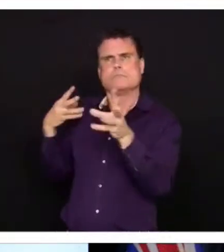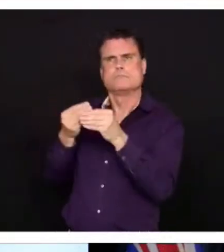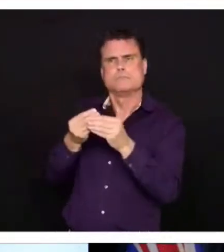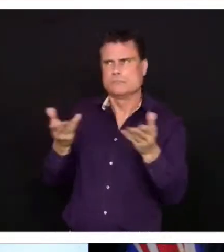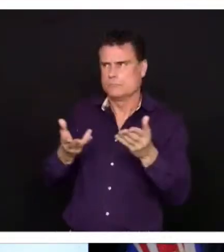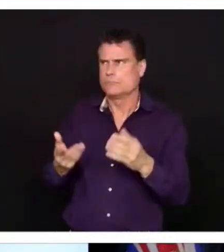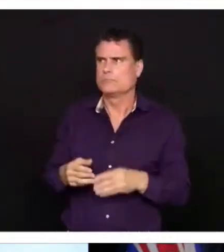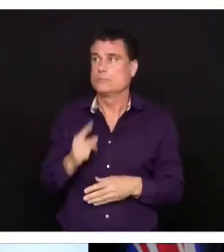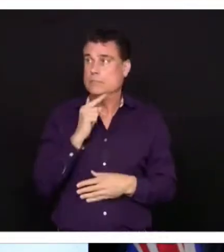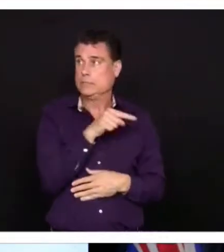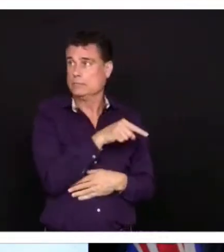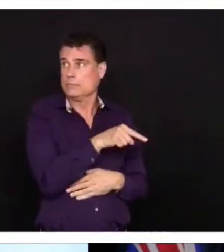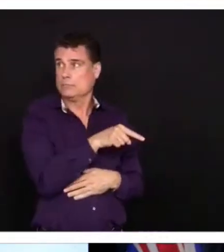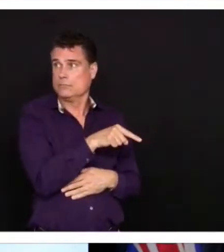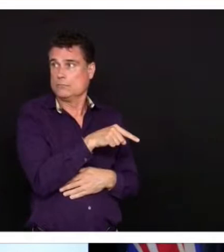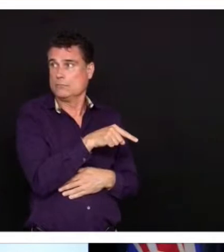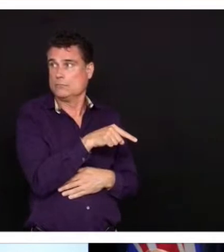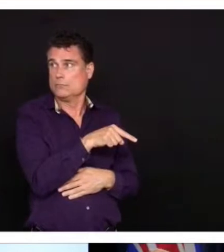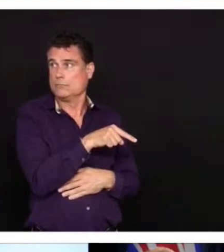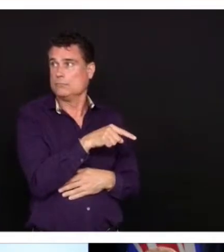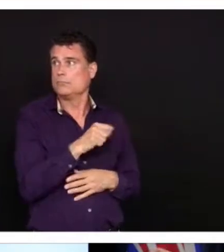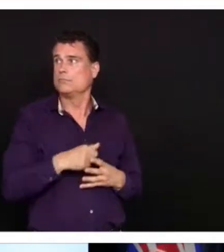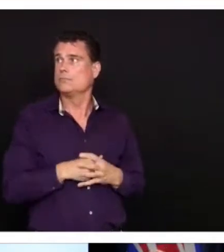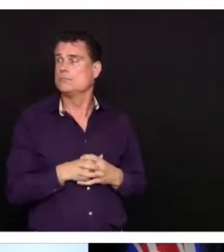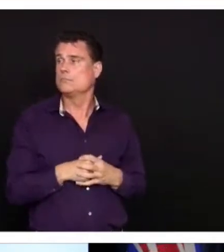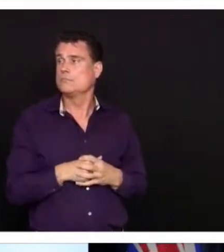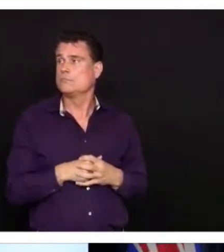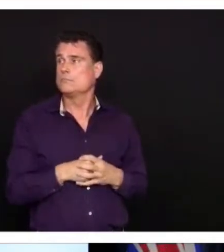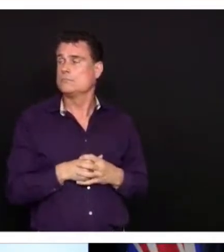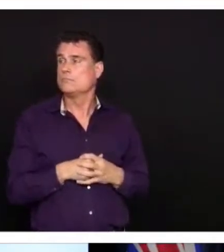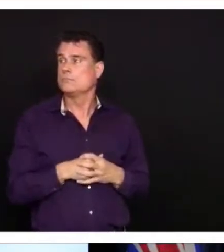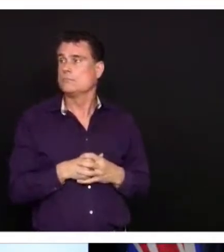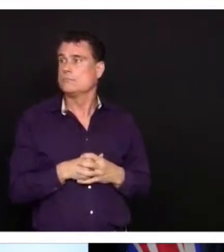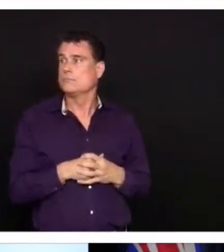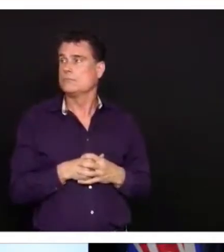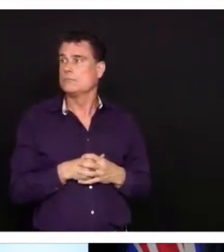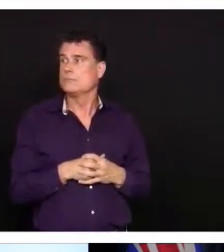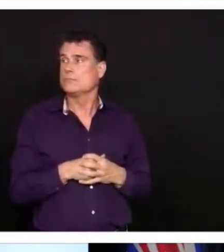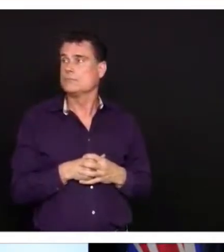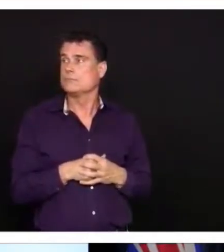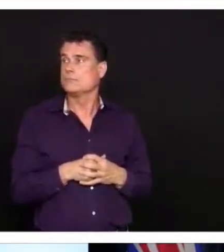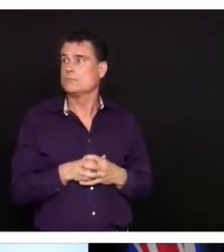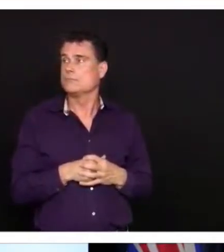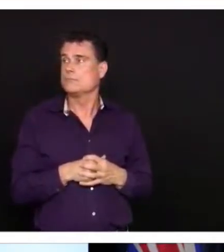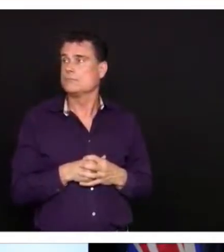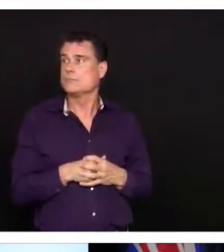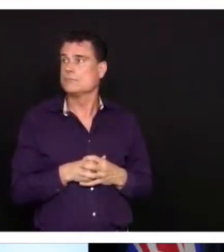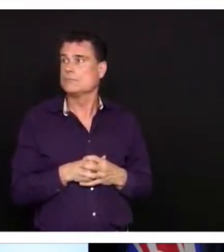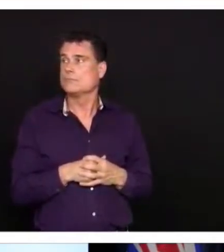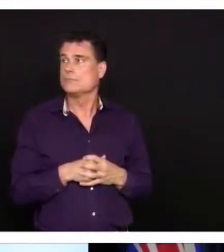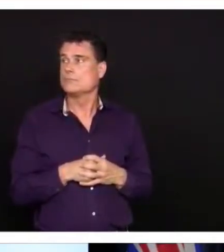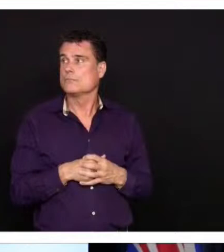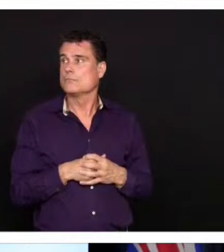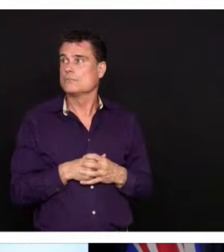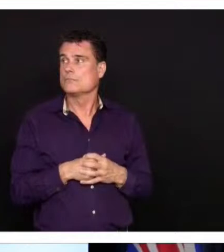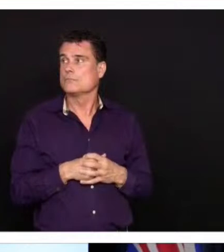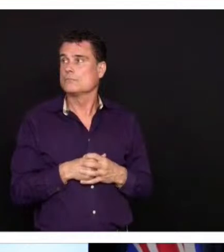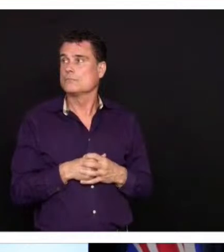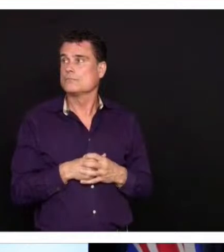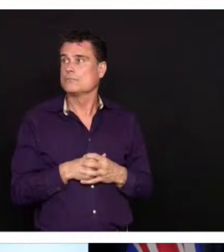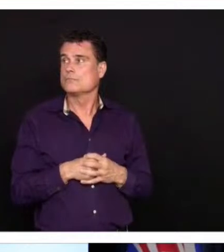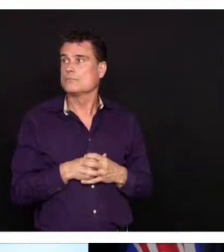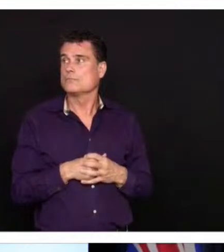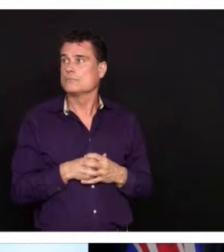Okay, so this is the important part around. We've shown you where we've been, where we've come